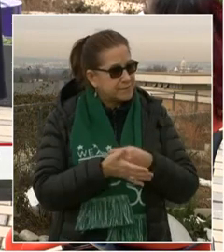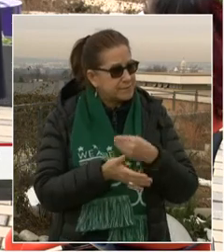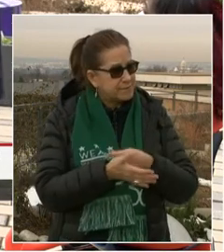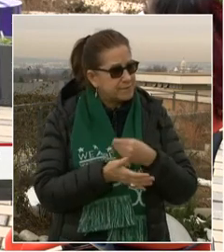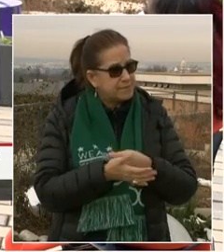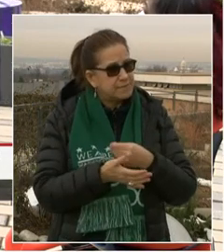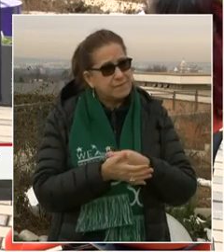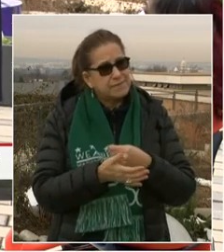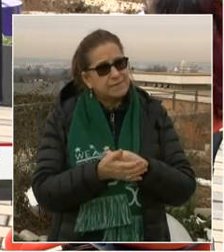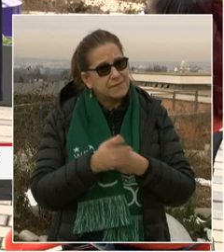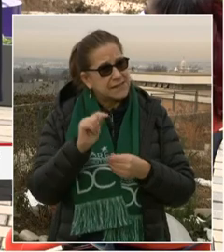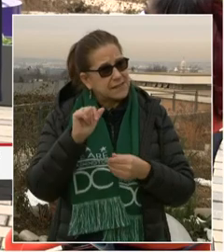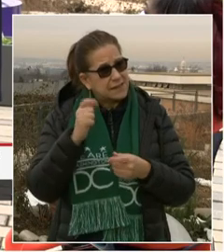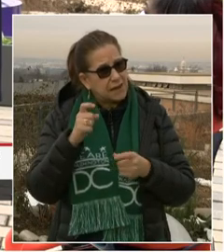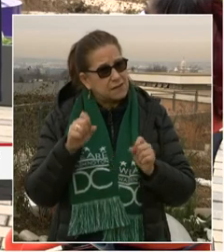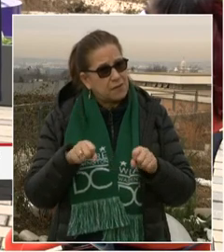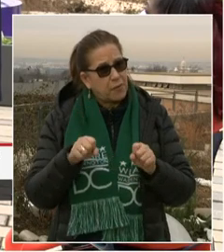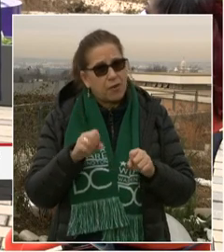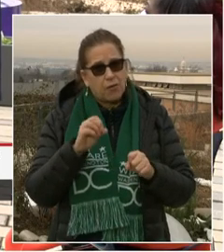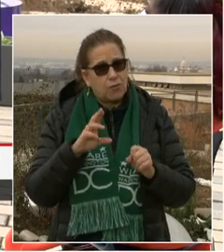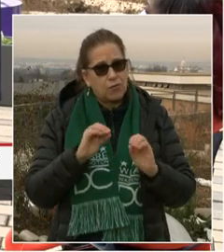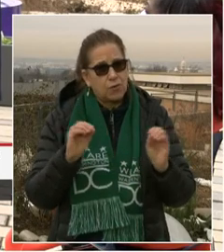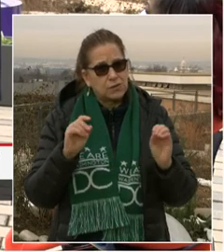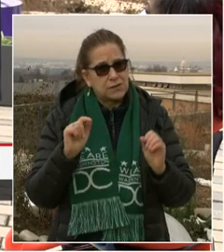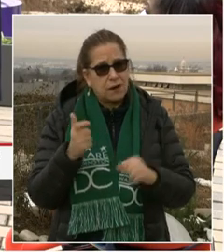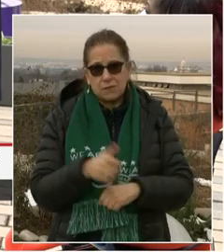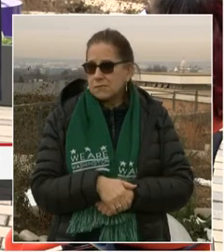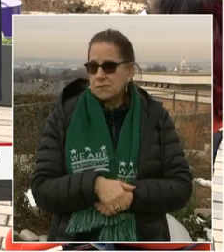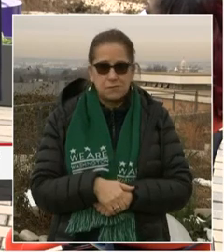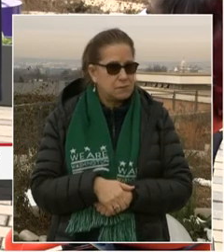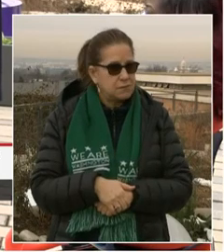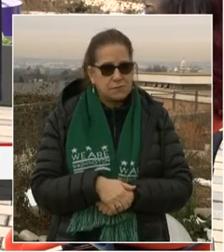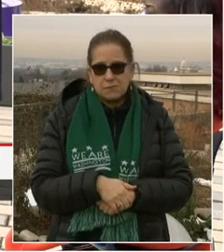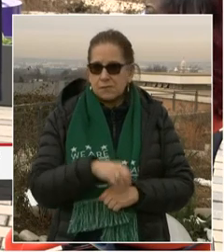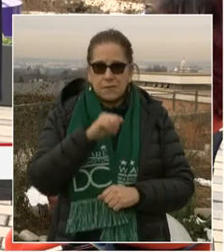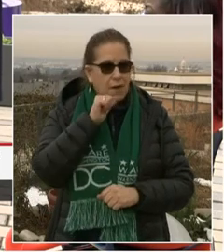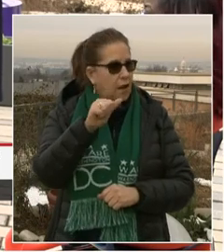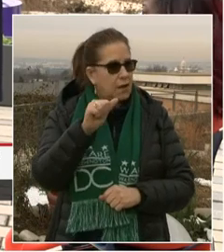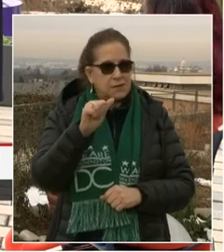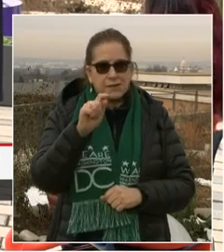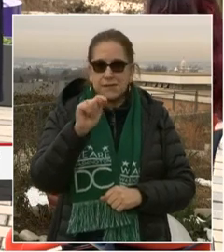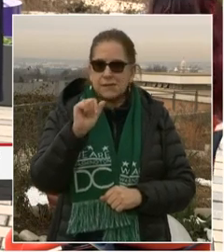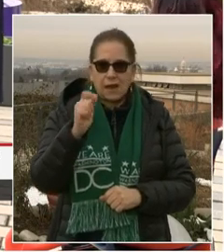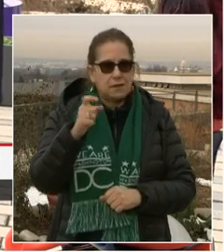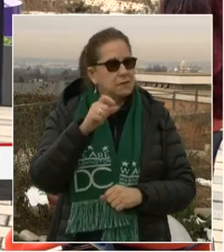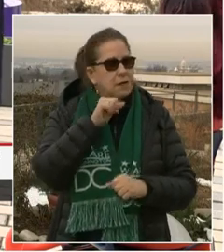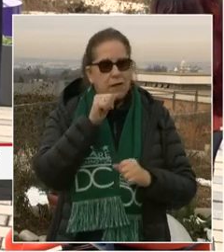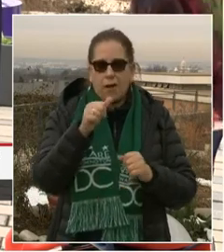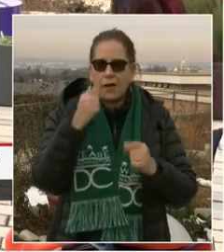this as income. This is a cash transfer program, and it's not income. Thank you. My pleasure.